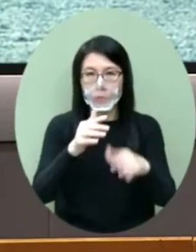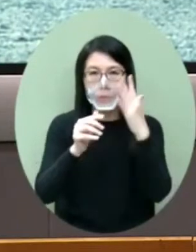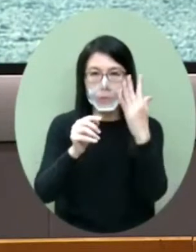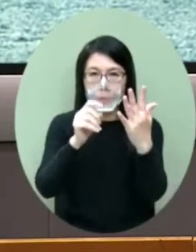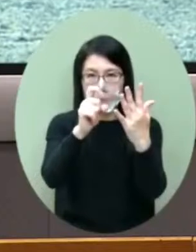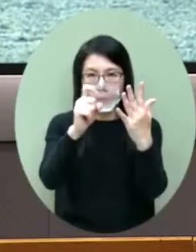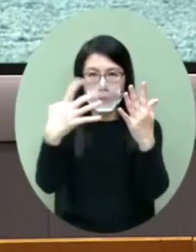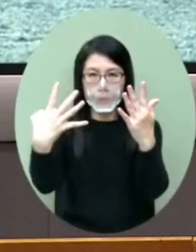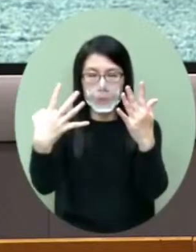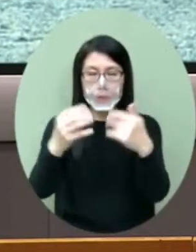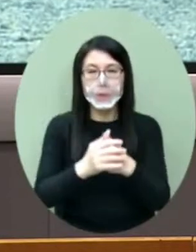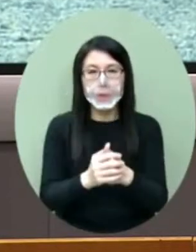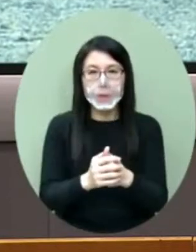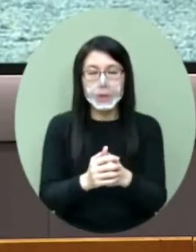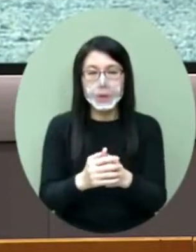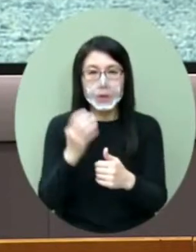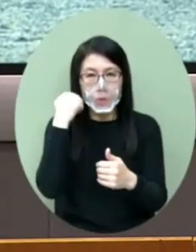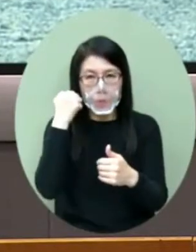residents from